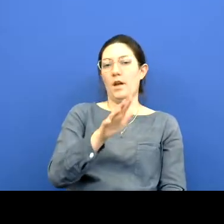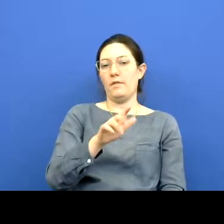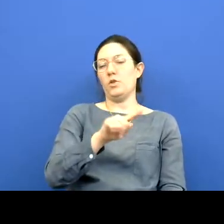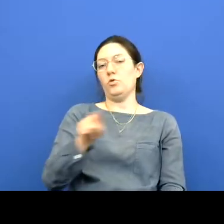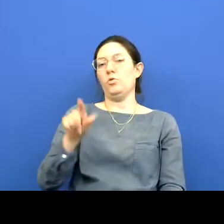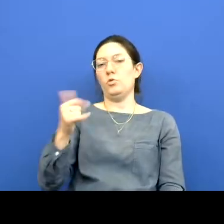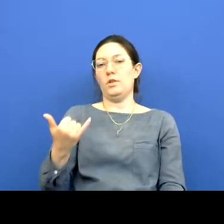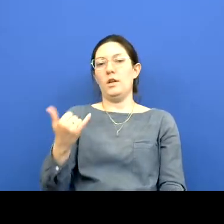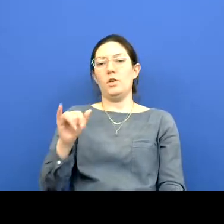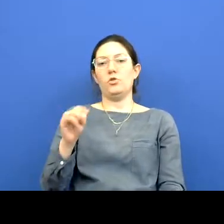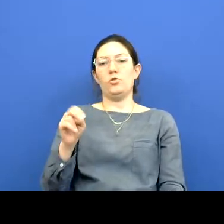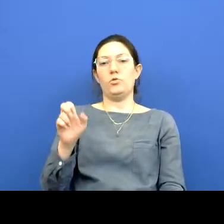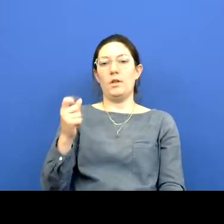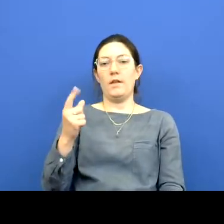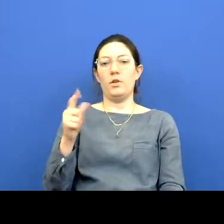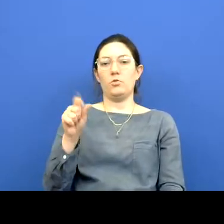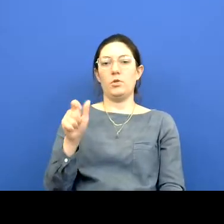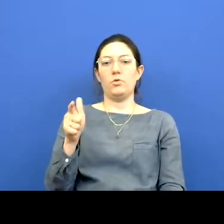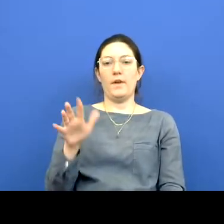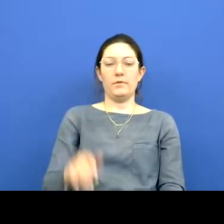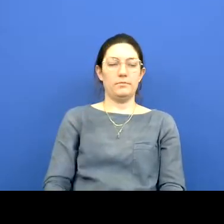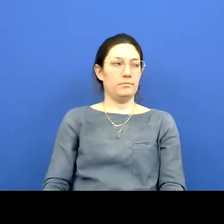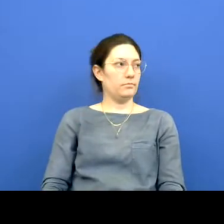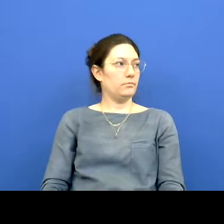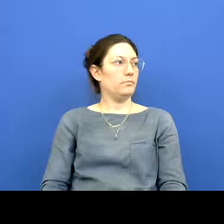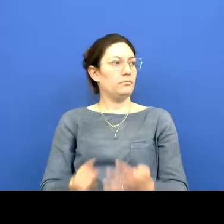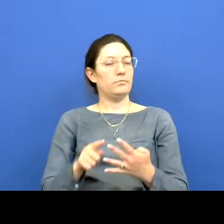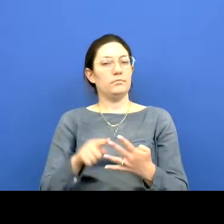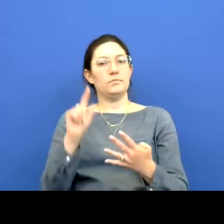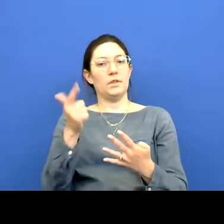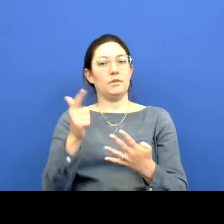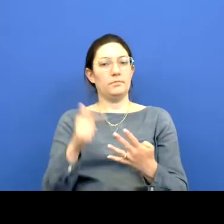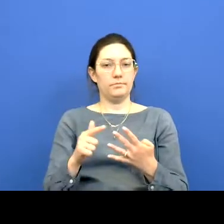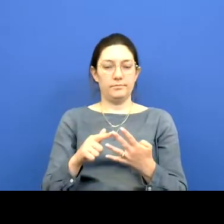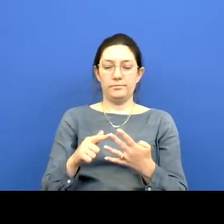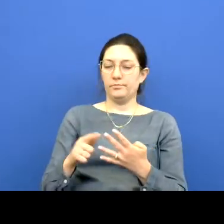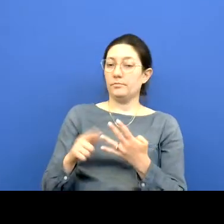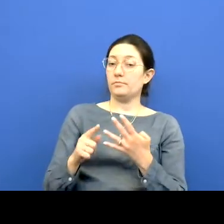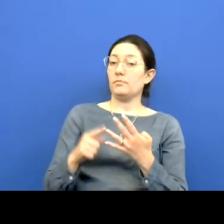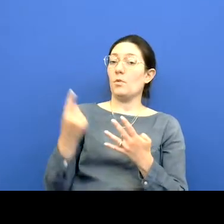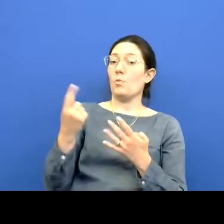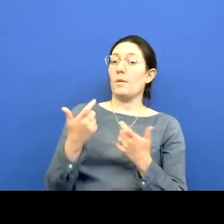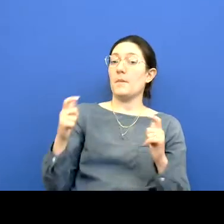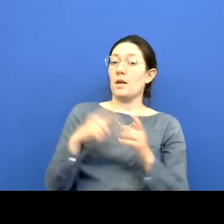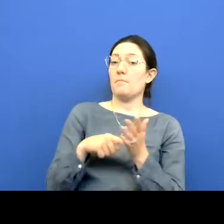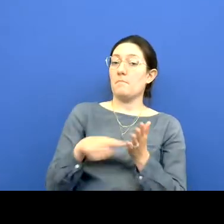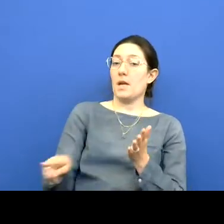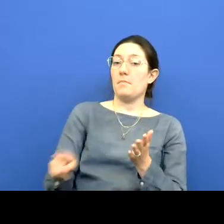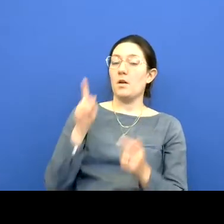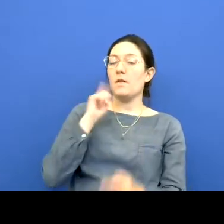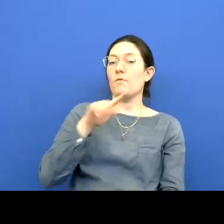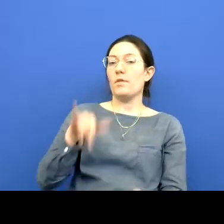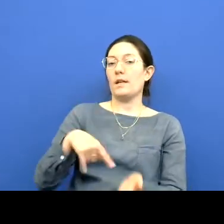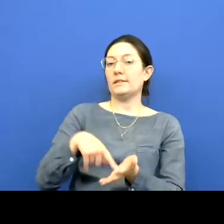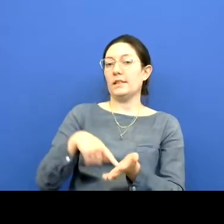11th, 2025. Second. So one of the larger payments on there was for the debt service on the bond